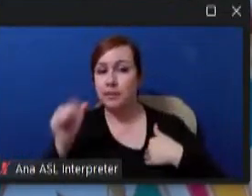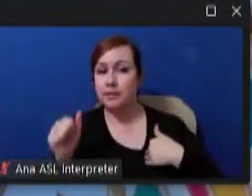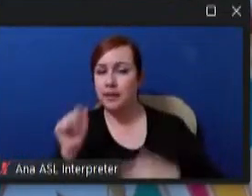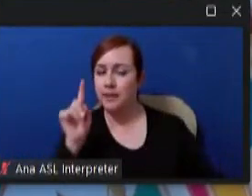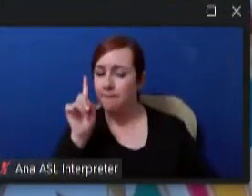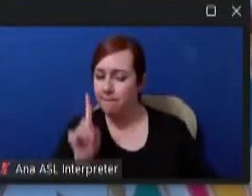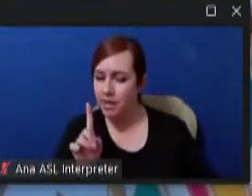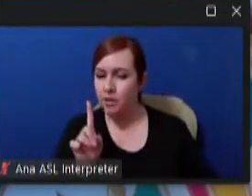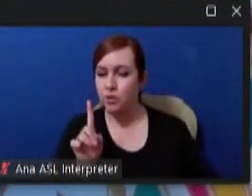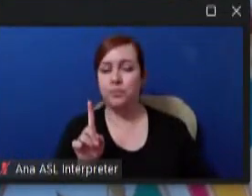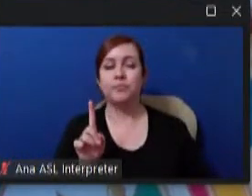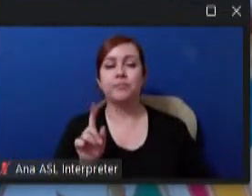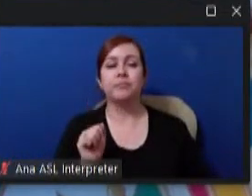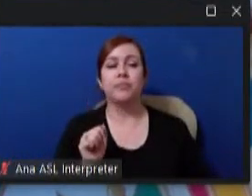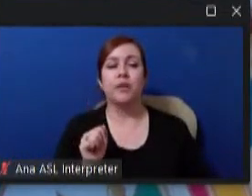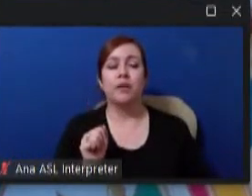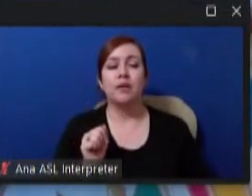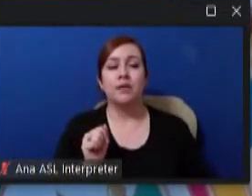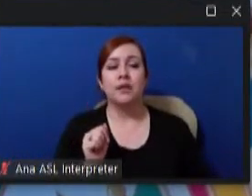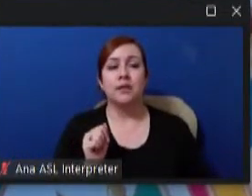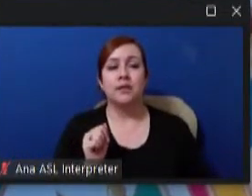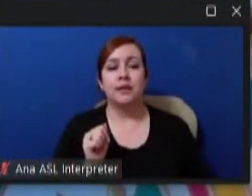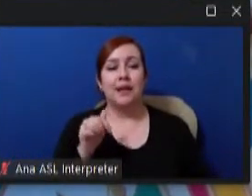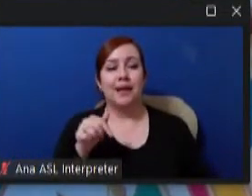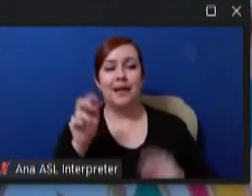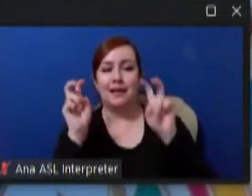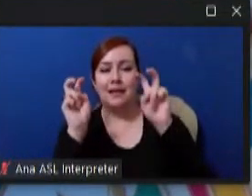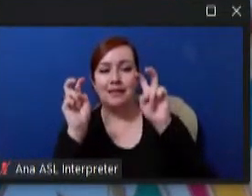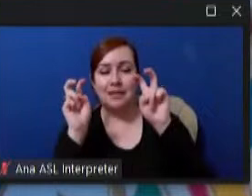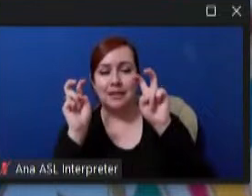of persons with disabilities.